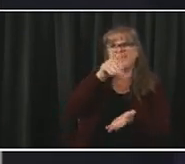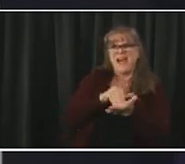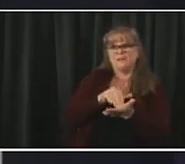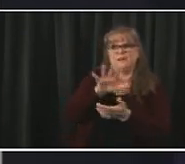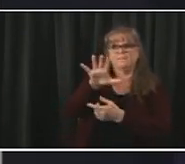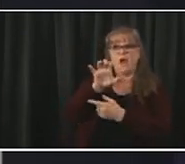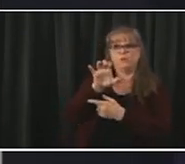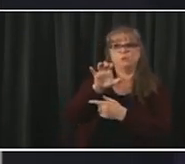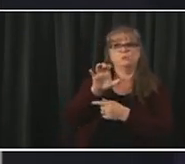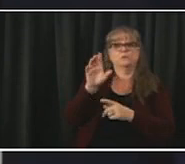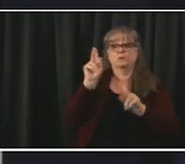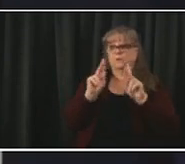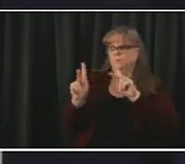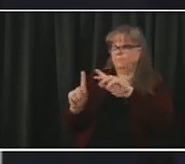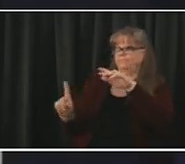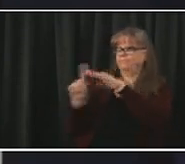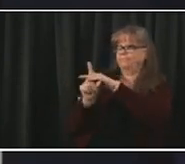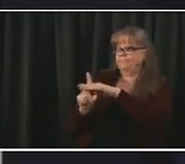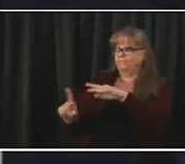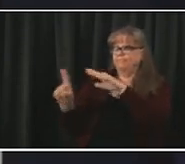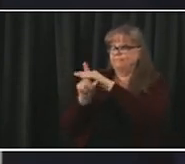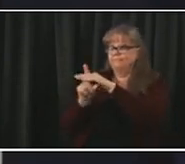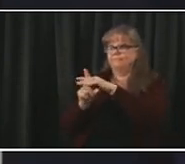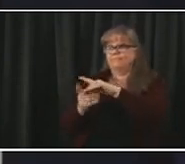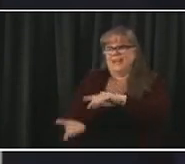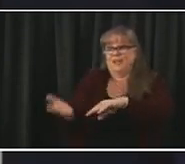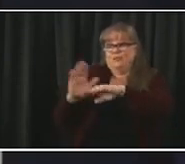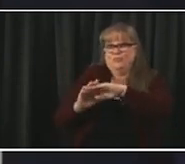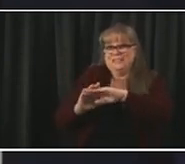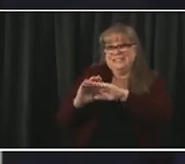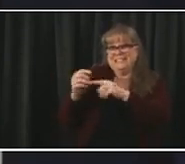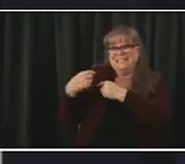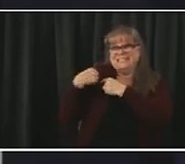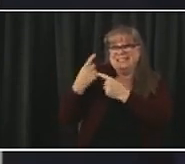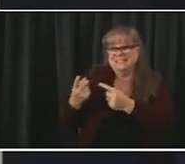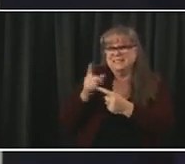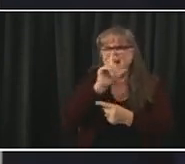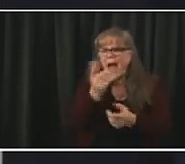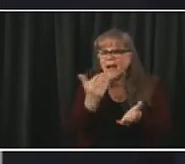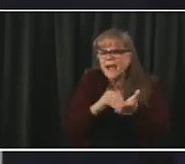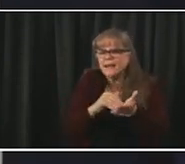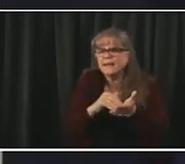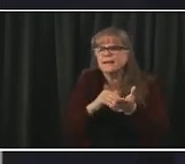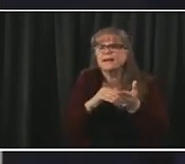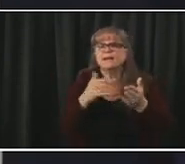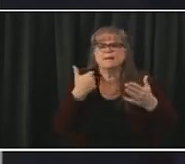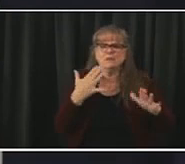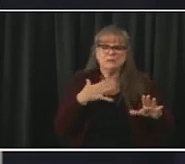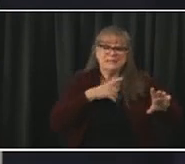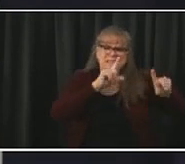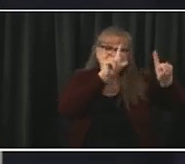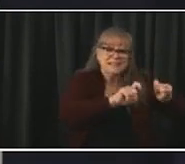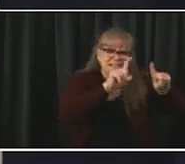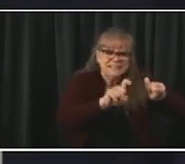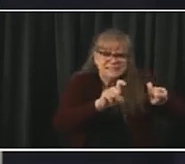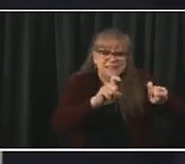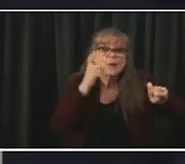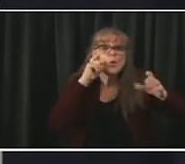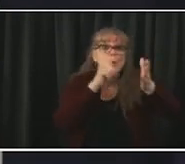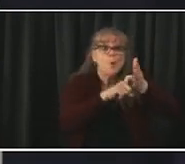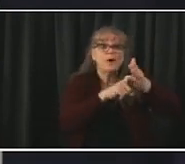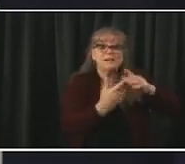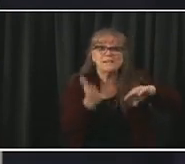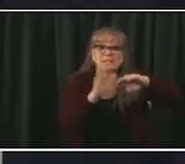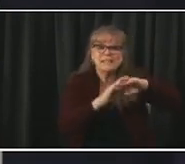days. We have succeeded in getting the testing back up. Again, that's a function of people being tested when you're ill. Very important. If you have any symptom at